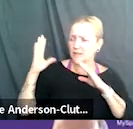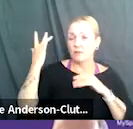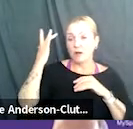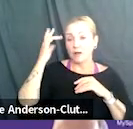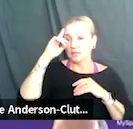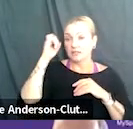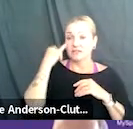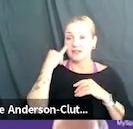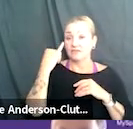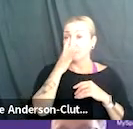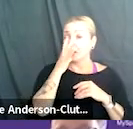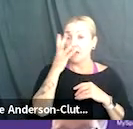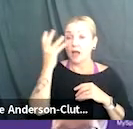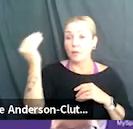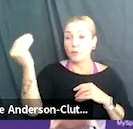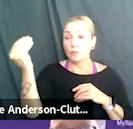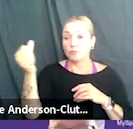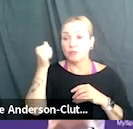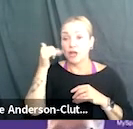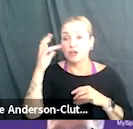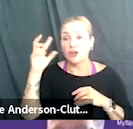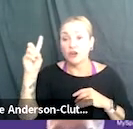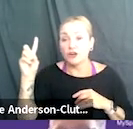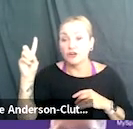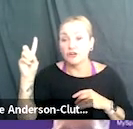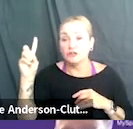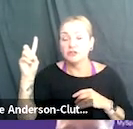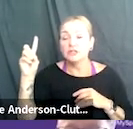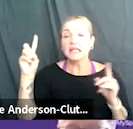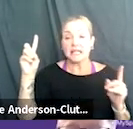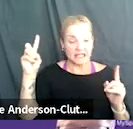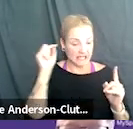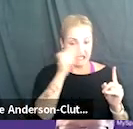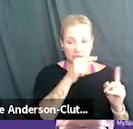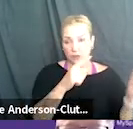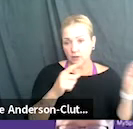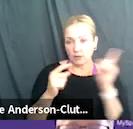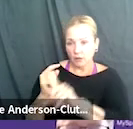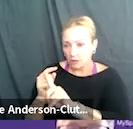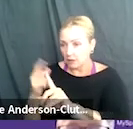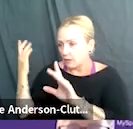she was at home or going to go out, because she could get locked out of the house.